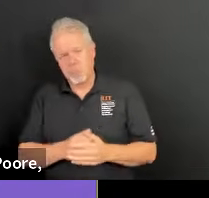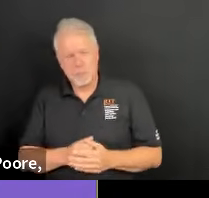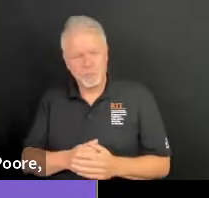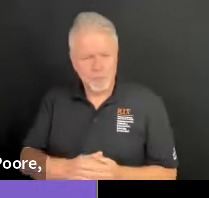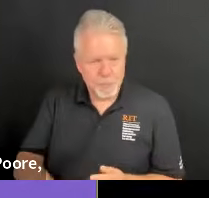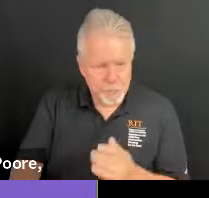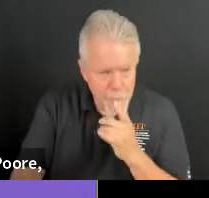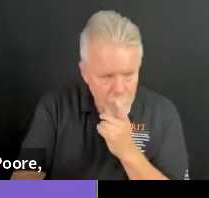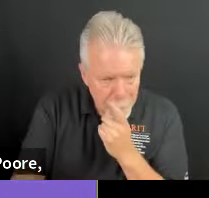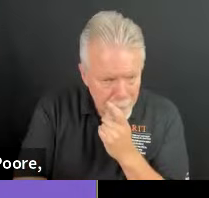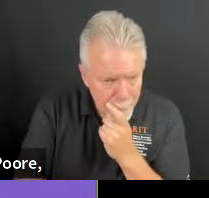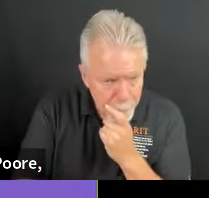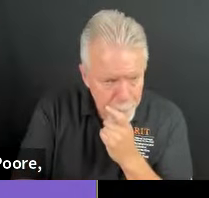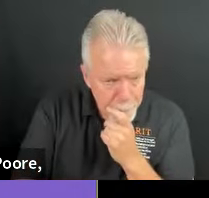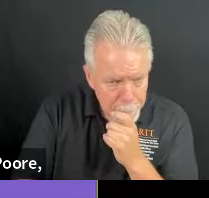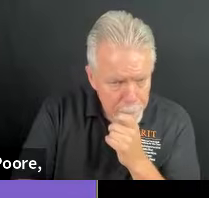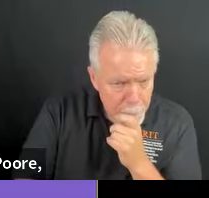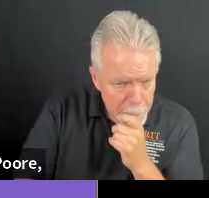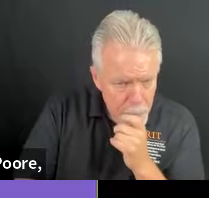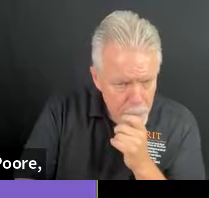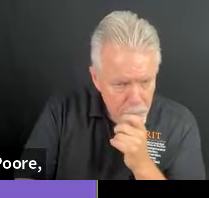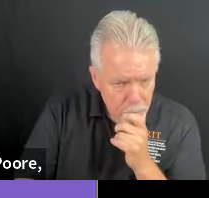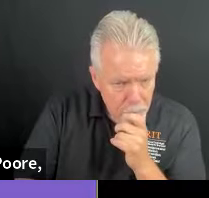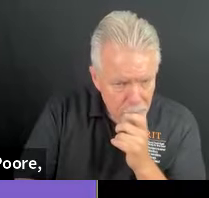could be successful in the first try.